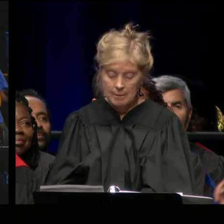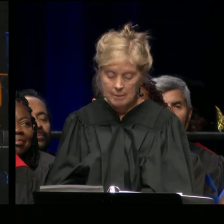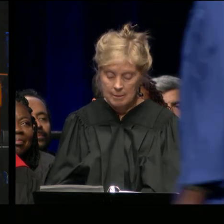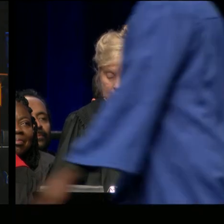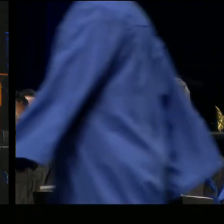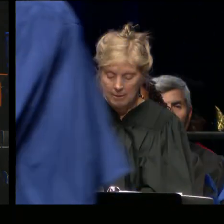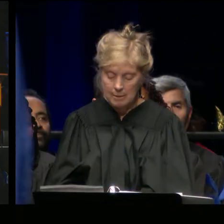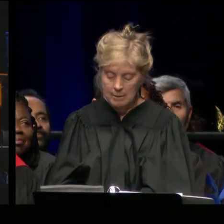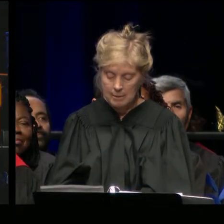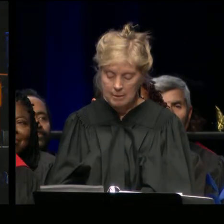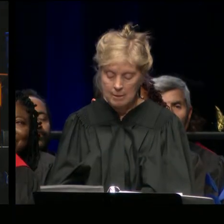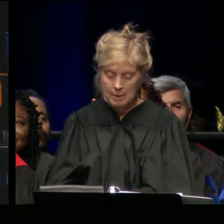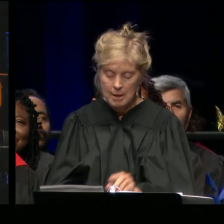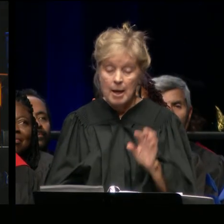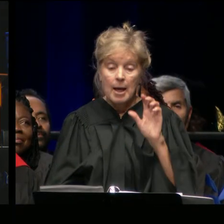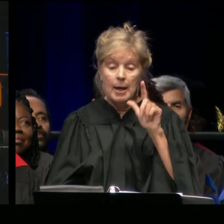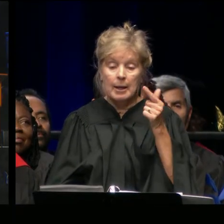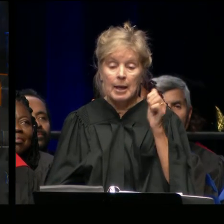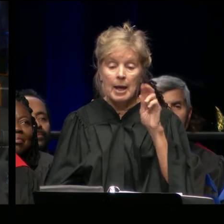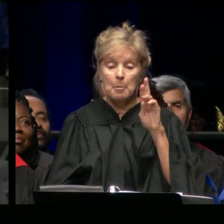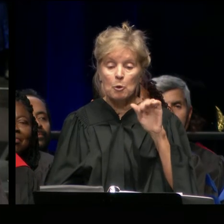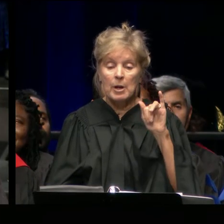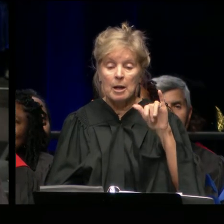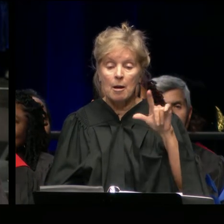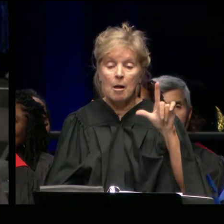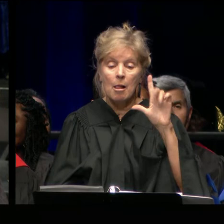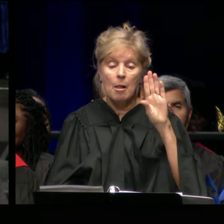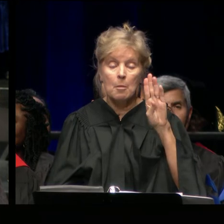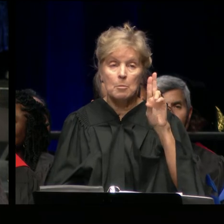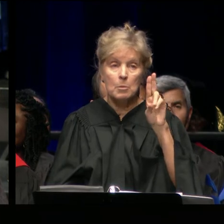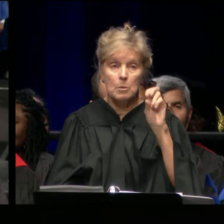Gabriel Walta Busulwa.